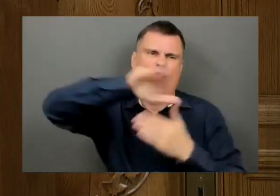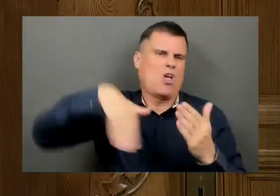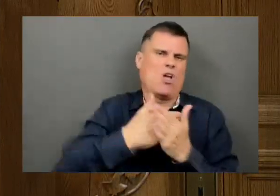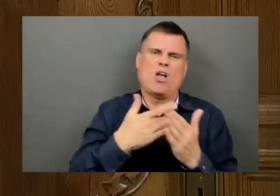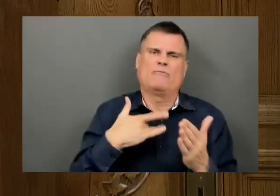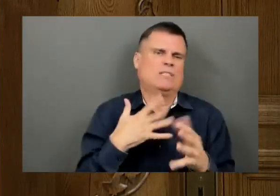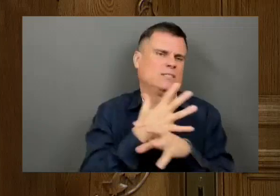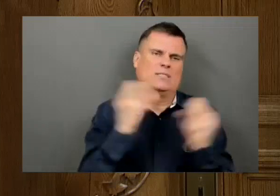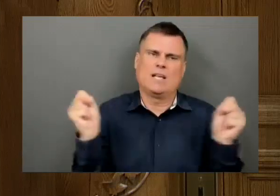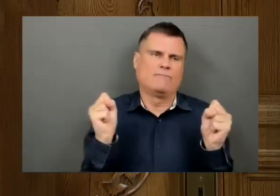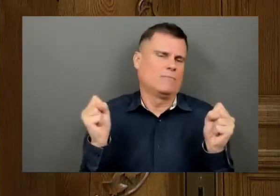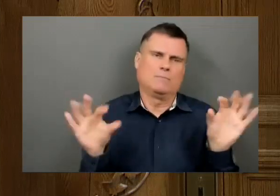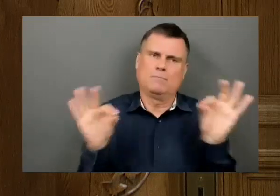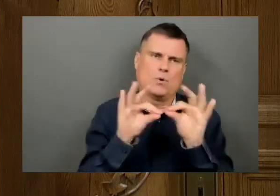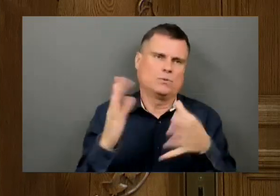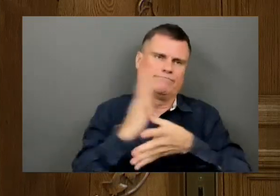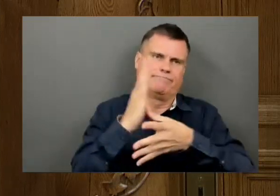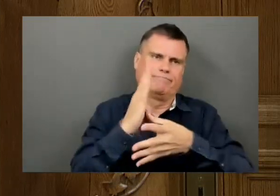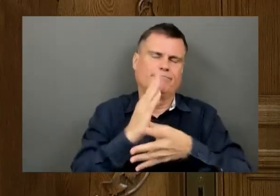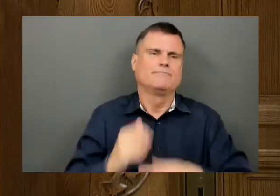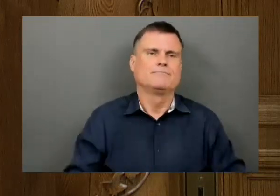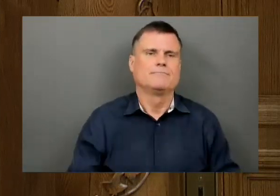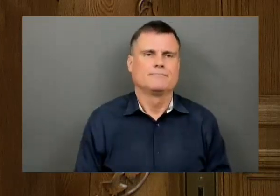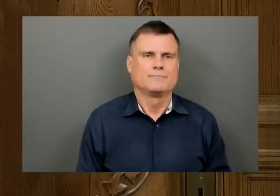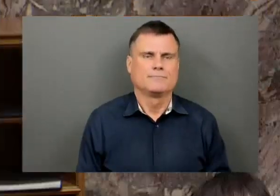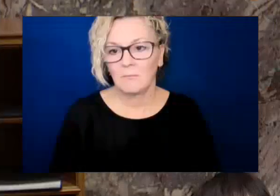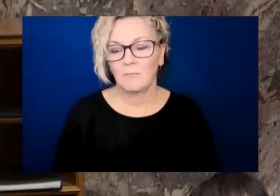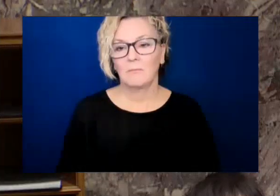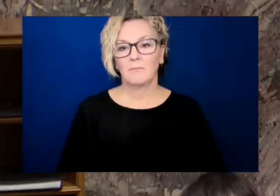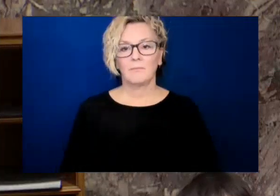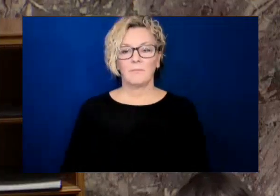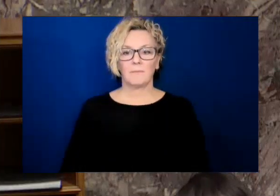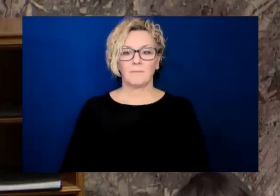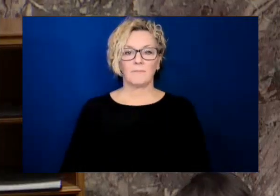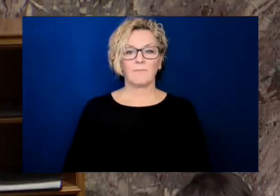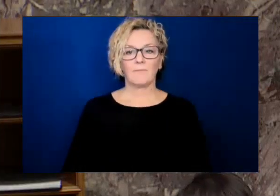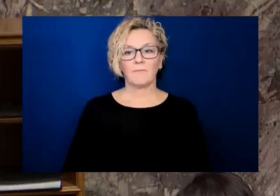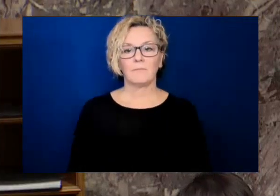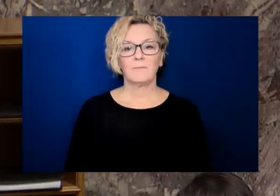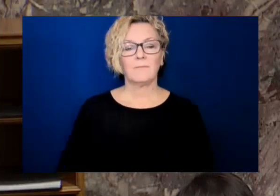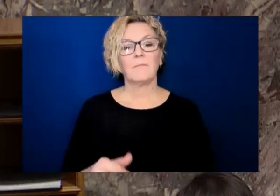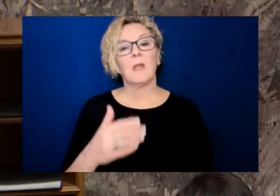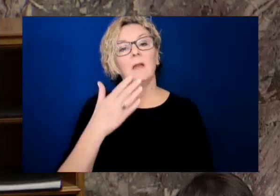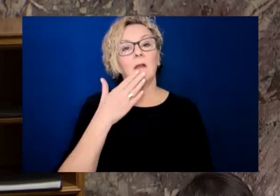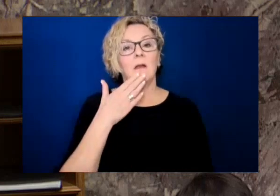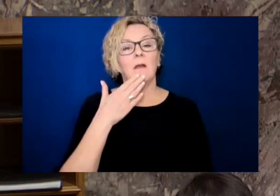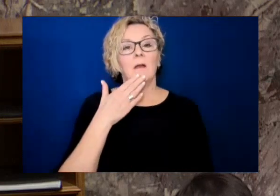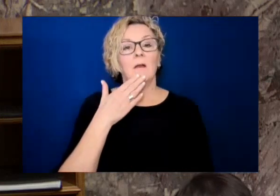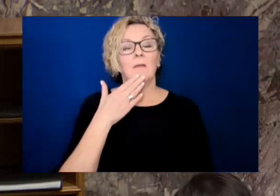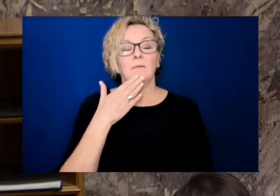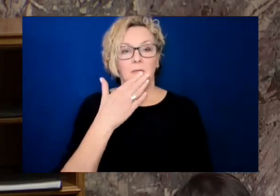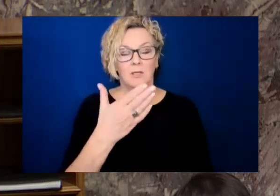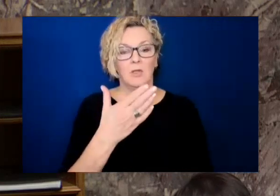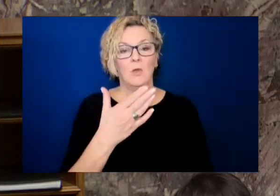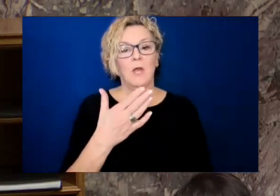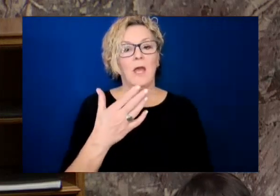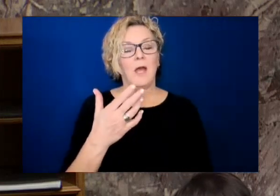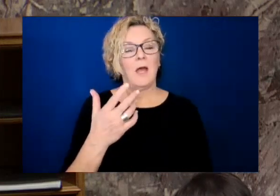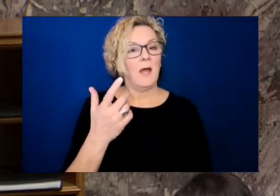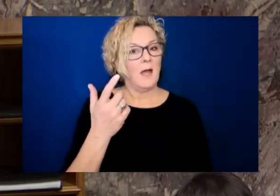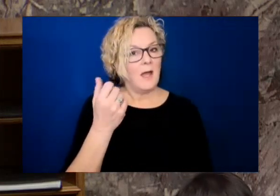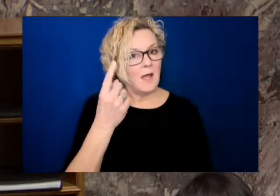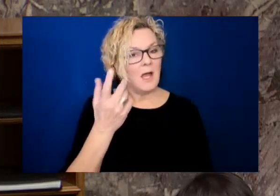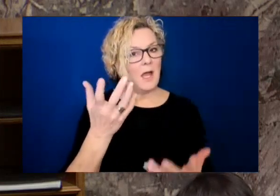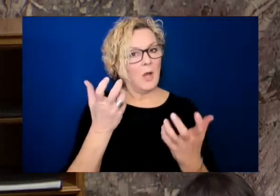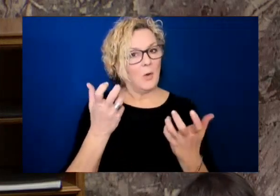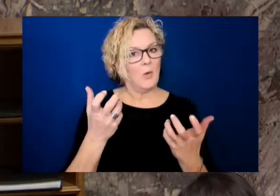Leader of the Official Opposition, second supplemental. Thank you, Mr. Speaker, but let's be really clear here. We are talking about an